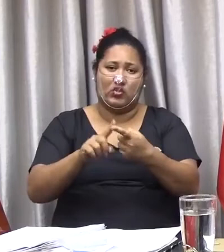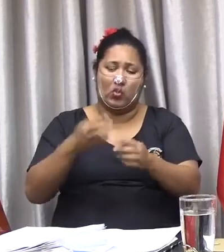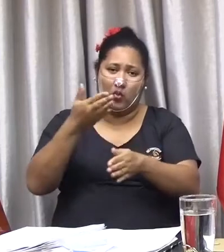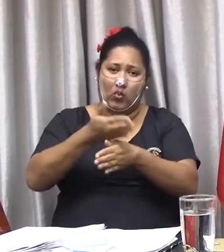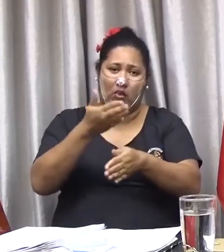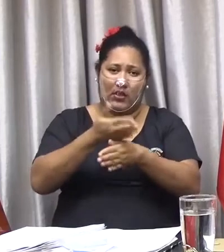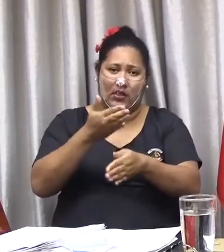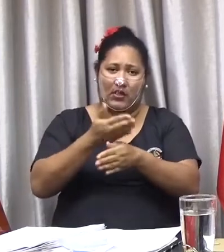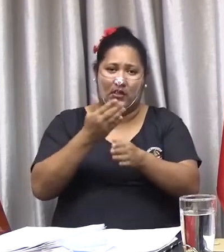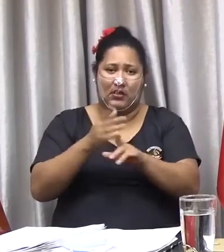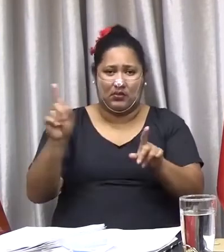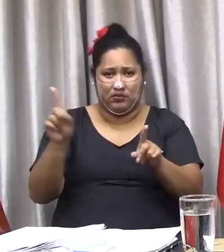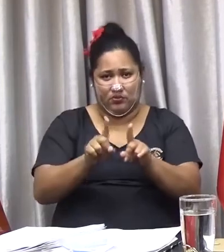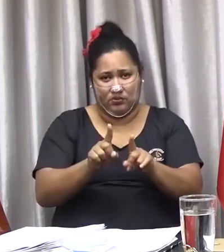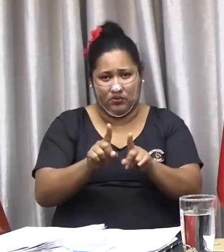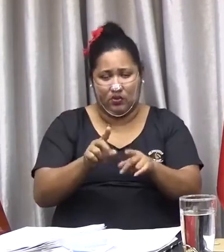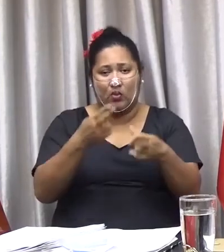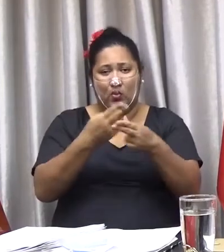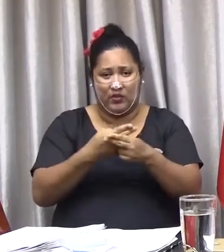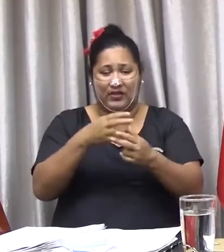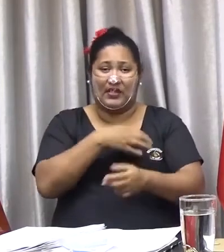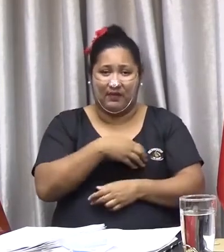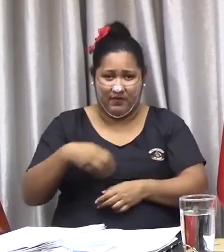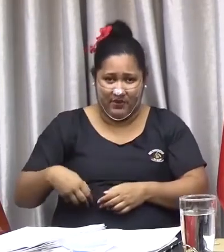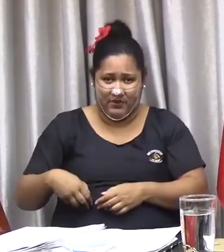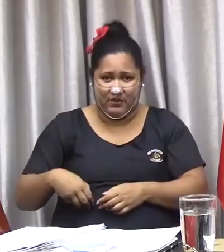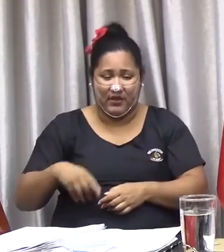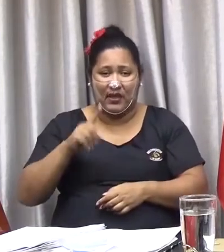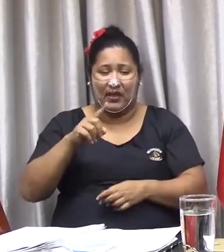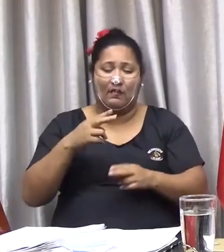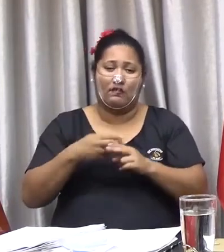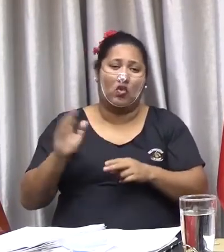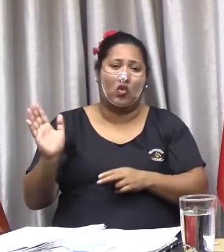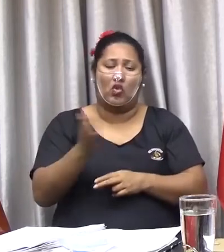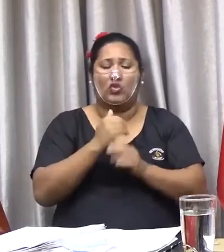work closely with the government and